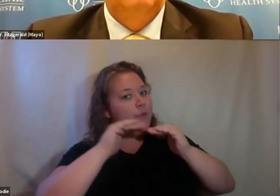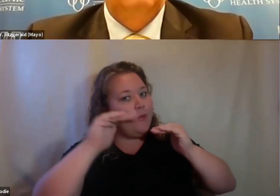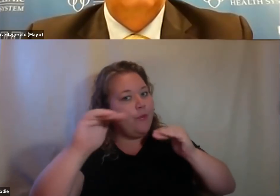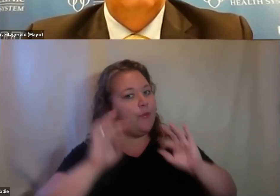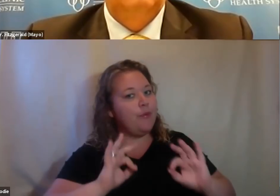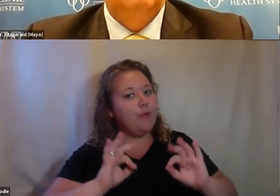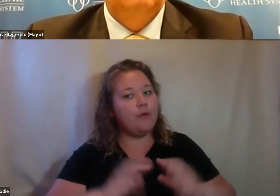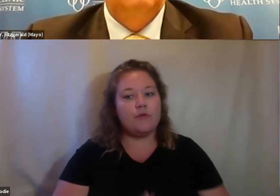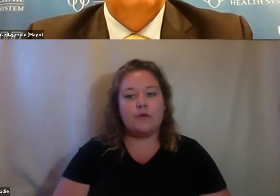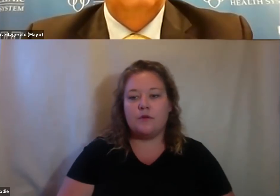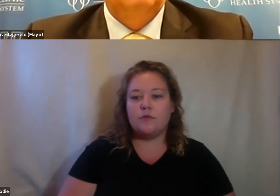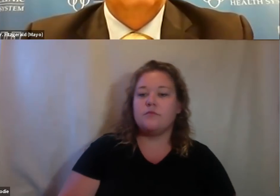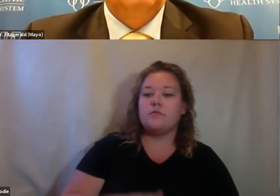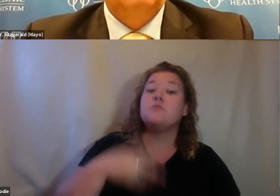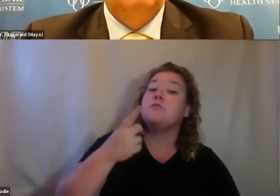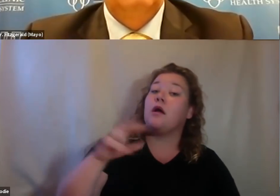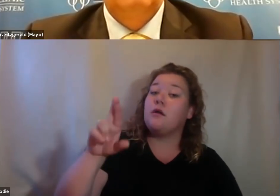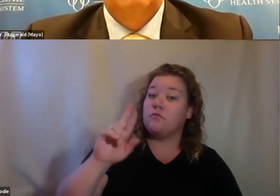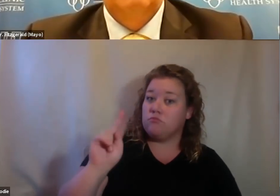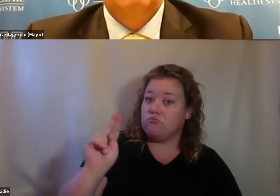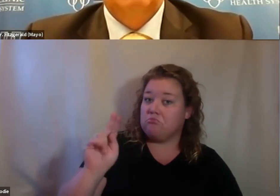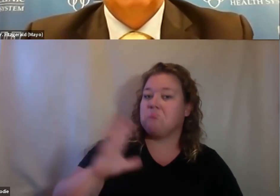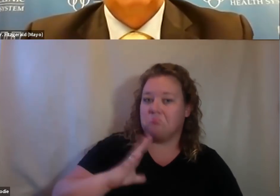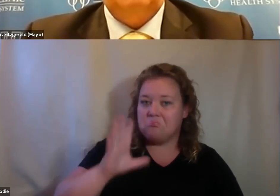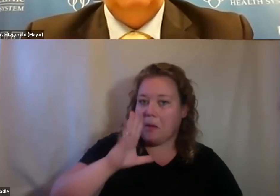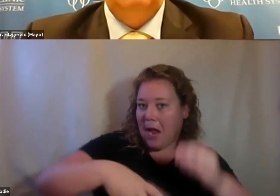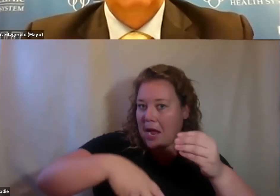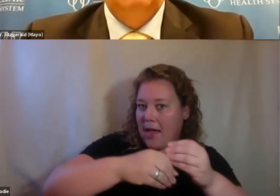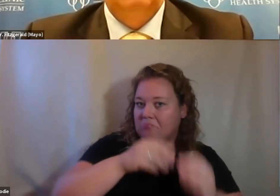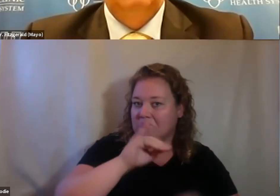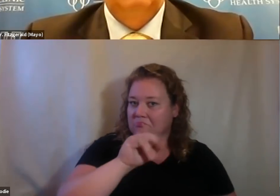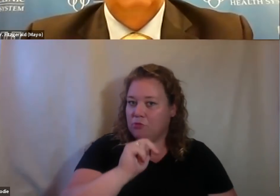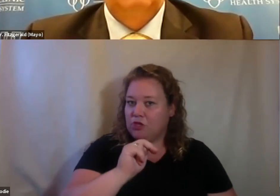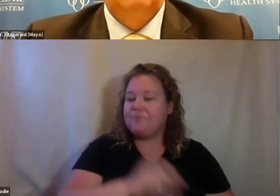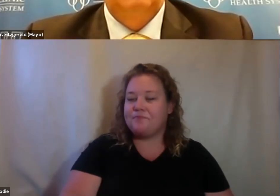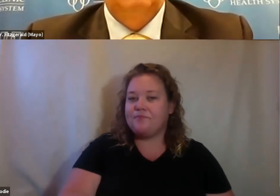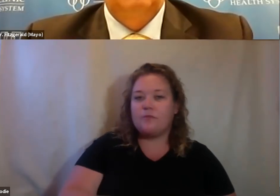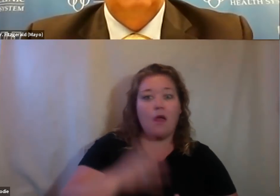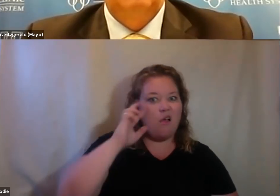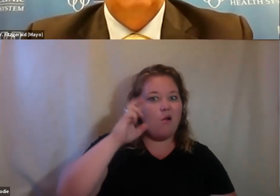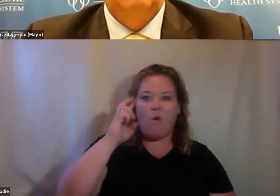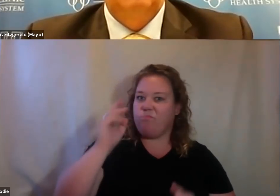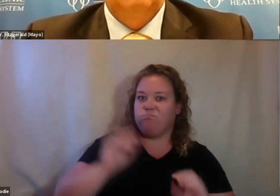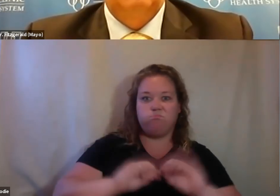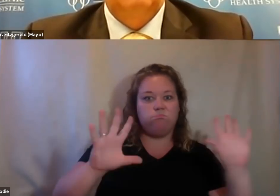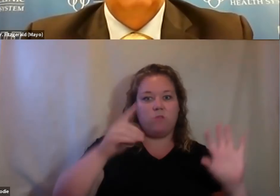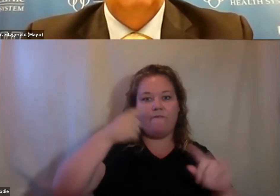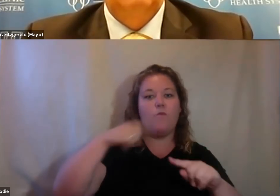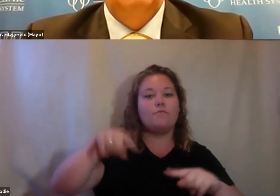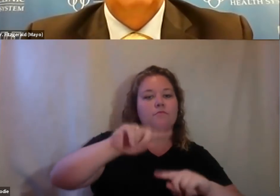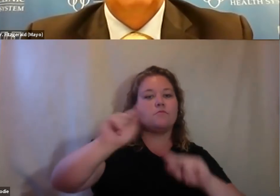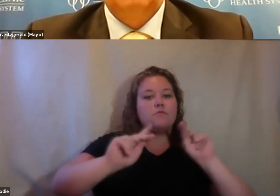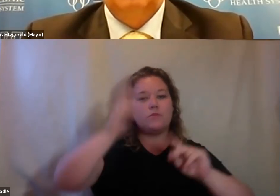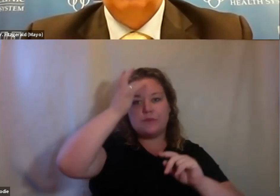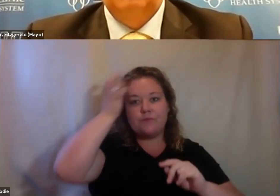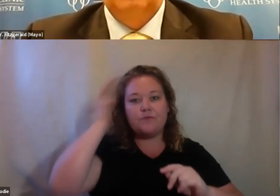Agree. I'm going to build upon Jen's comments a little bit to kind of make this hopefully really clear in people's minds what we're getting at.